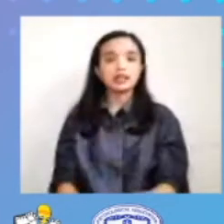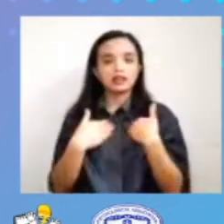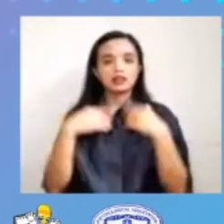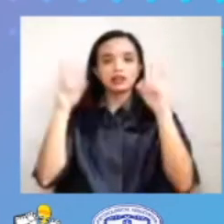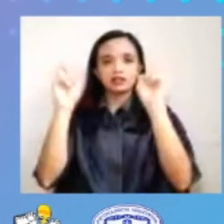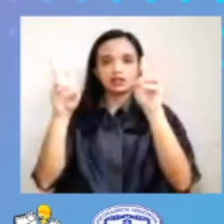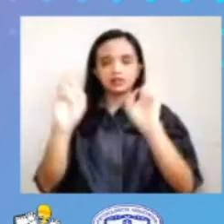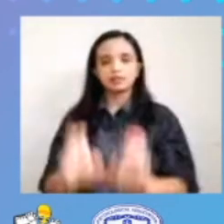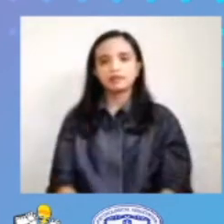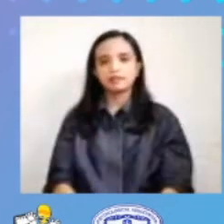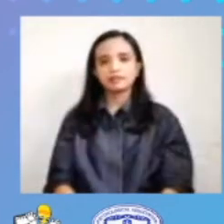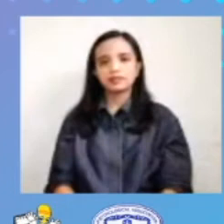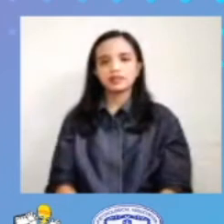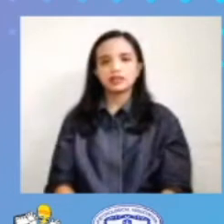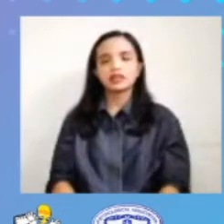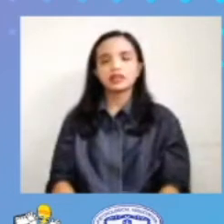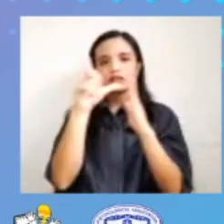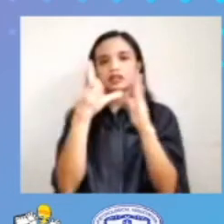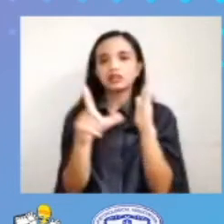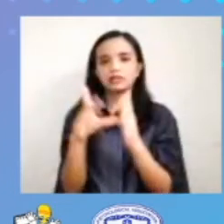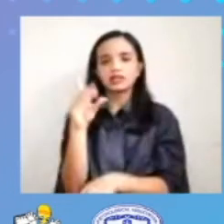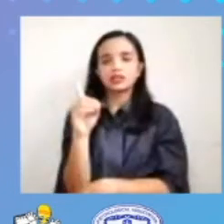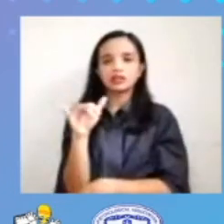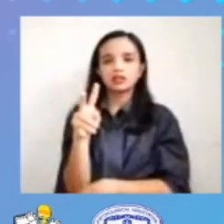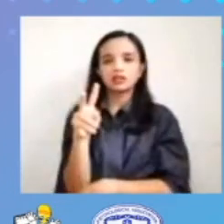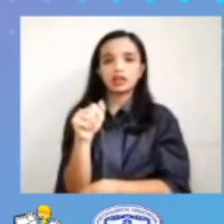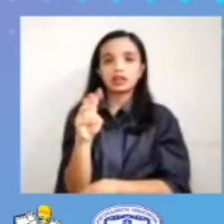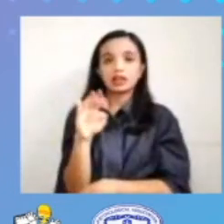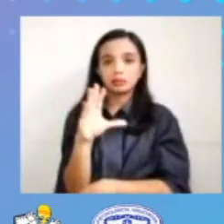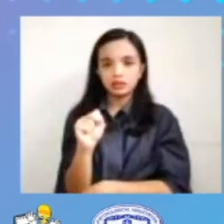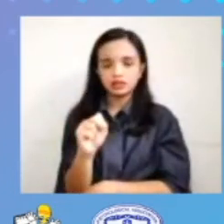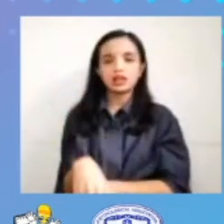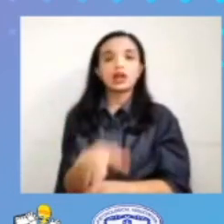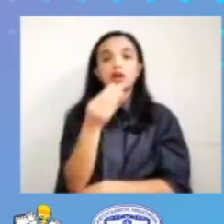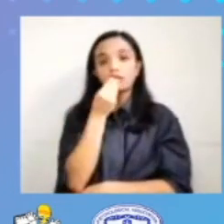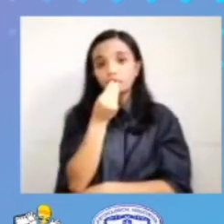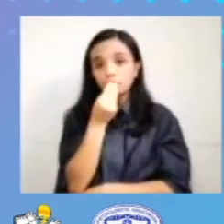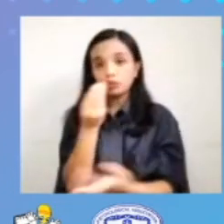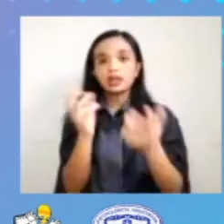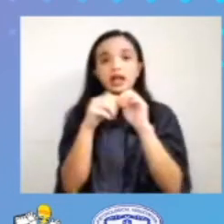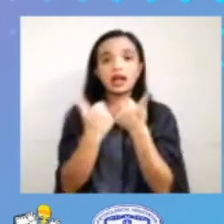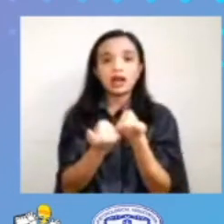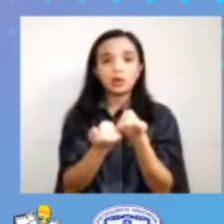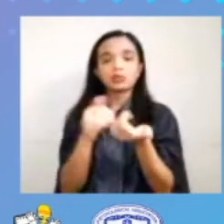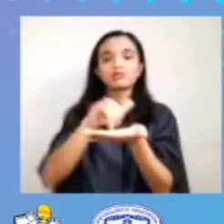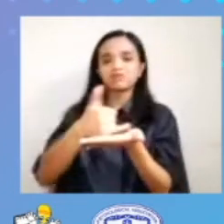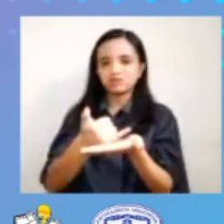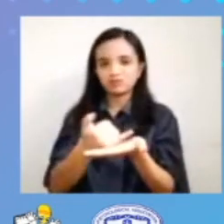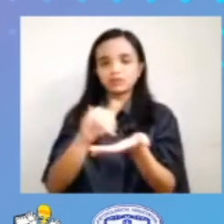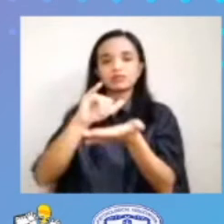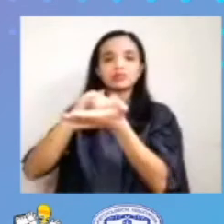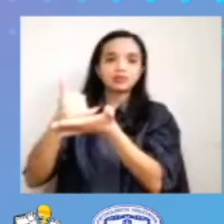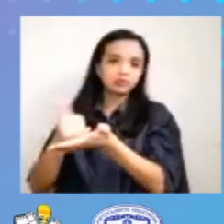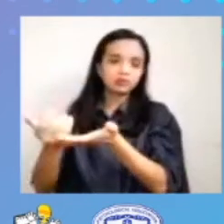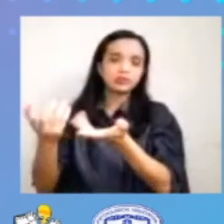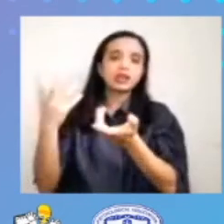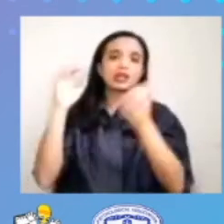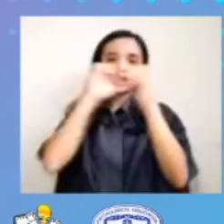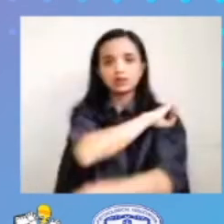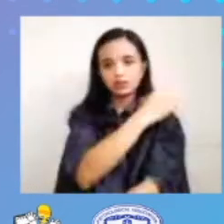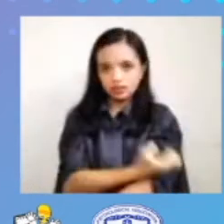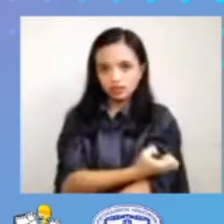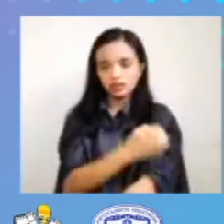I would say that malakas ako kumain noon. And then I started exercising for weight gain. Now, let